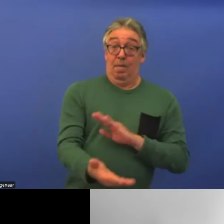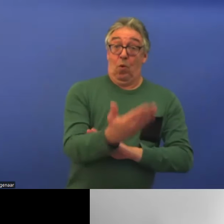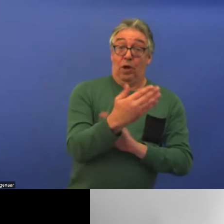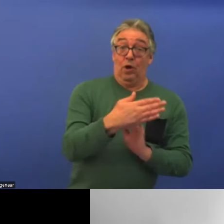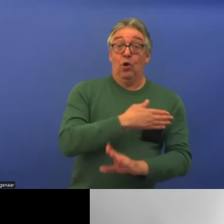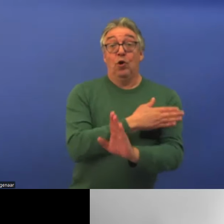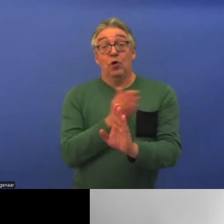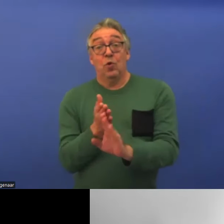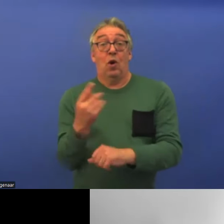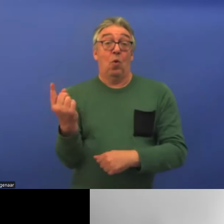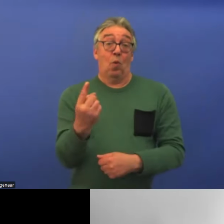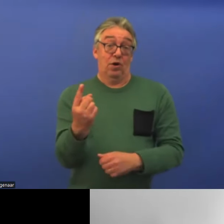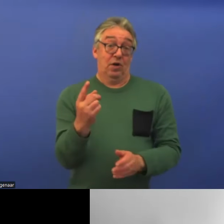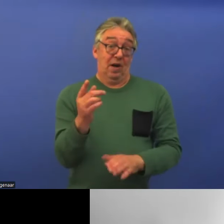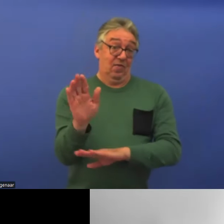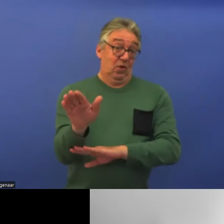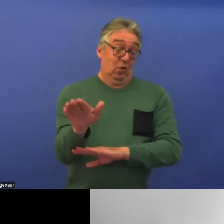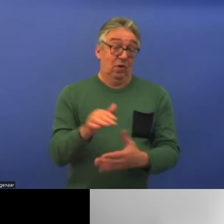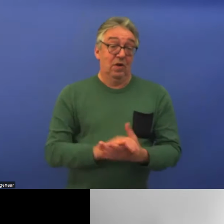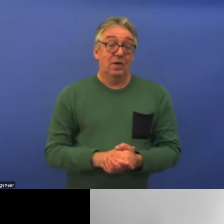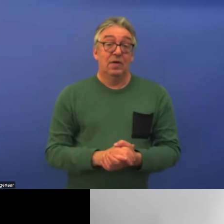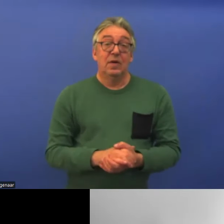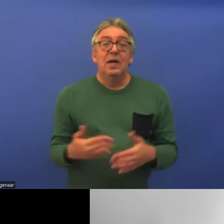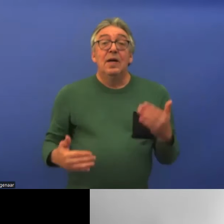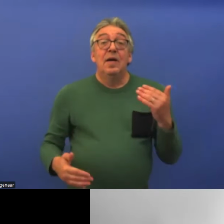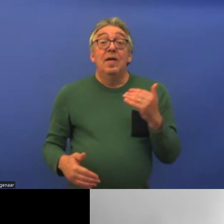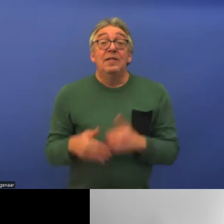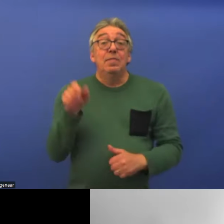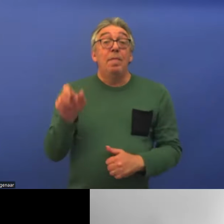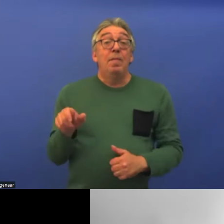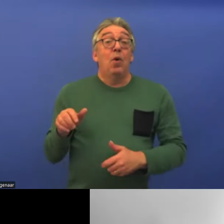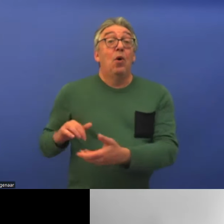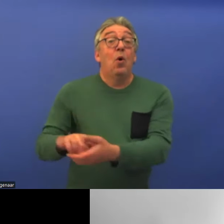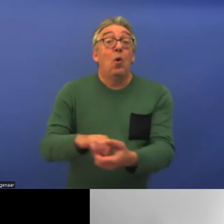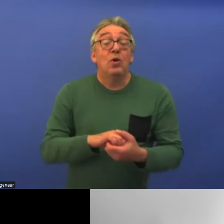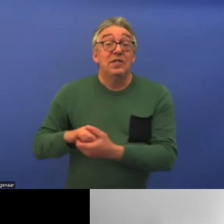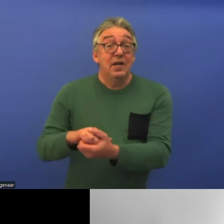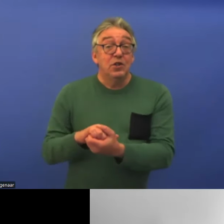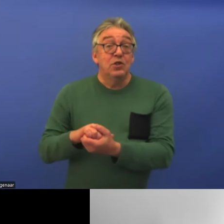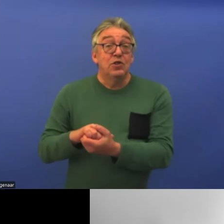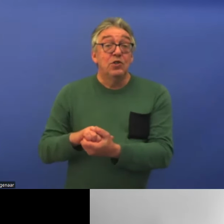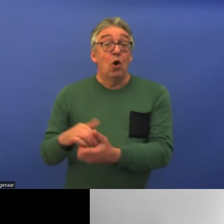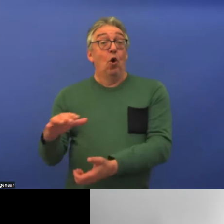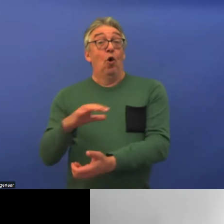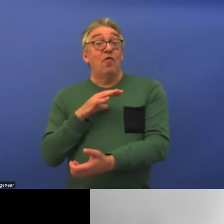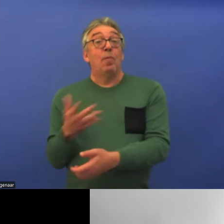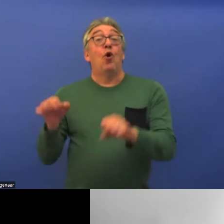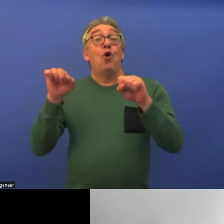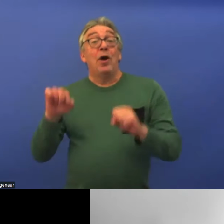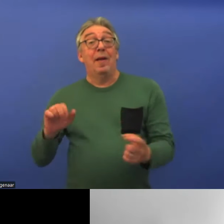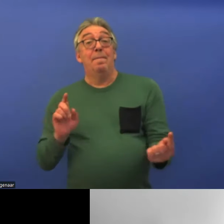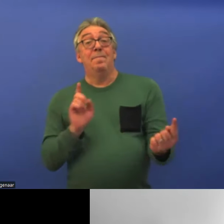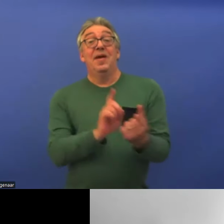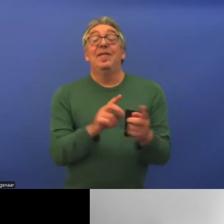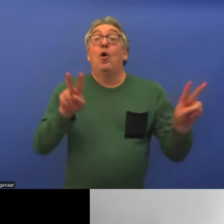p.m. For organizations of persons with disabilities, there is a formal opportunity, which is called a